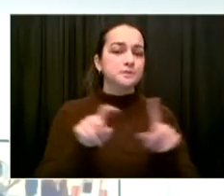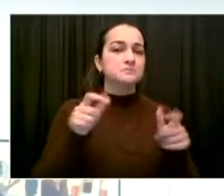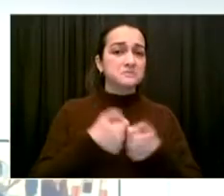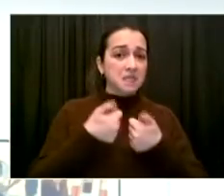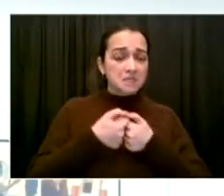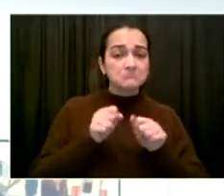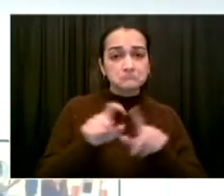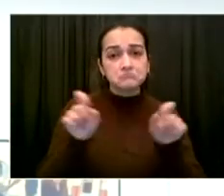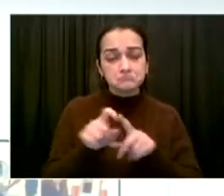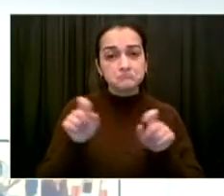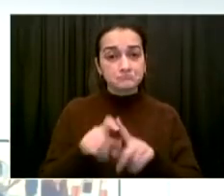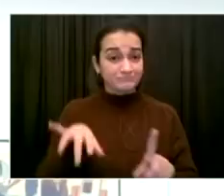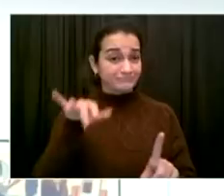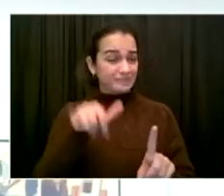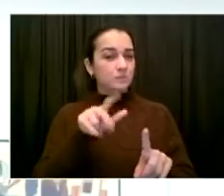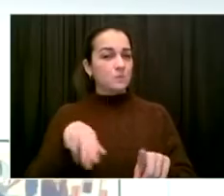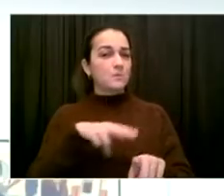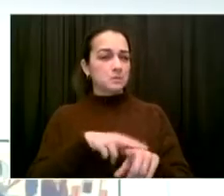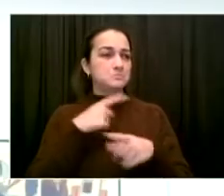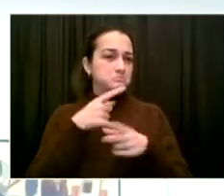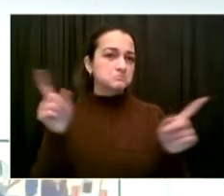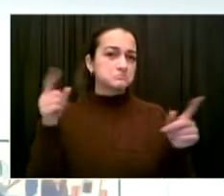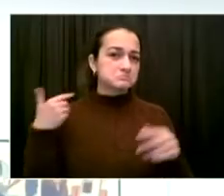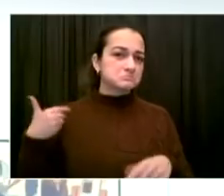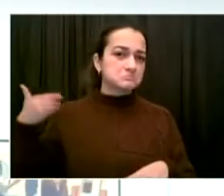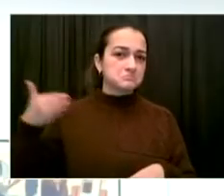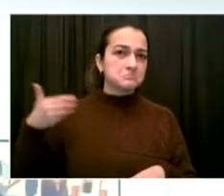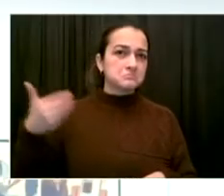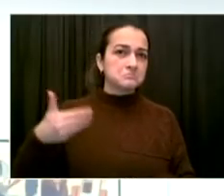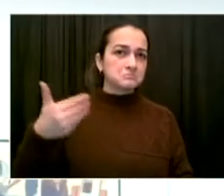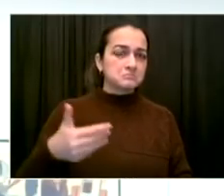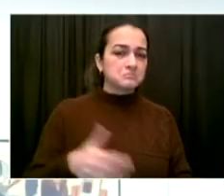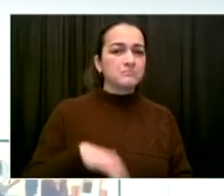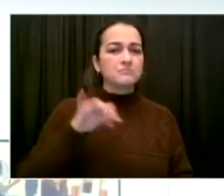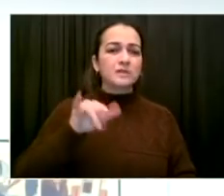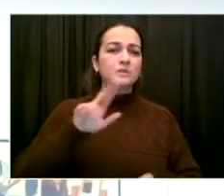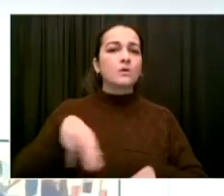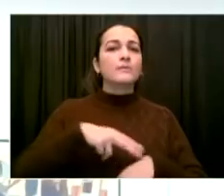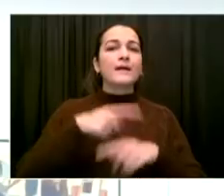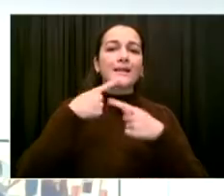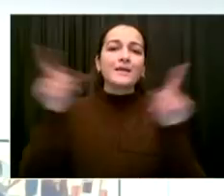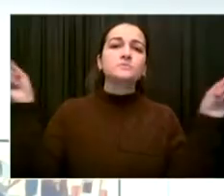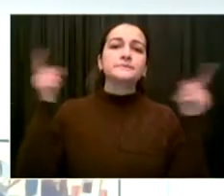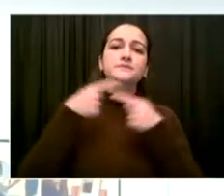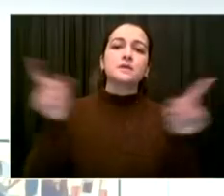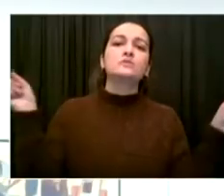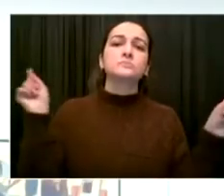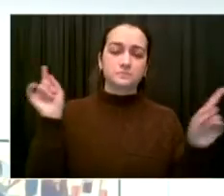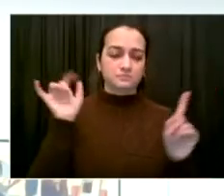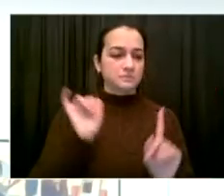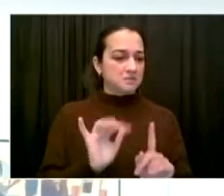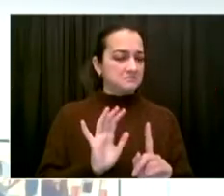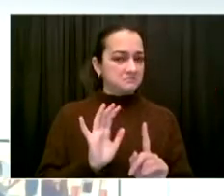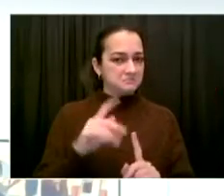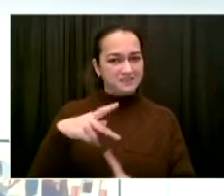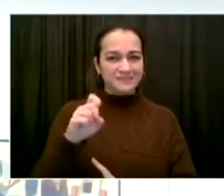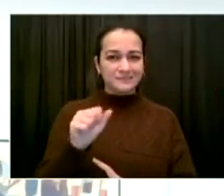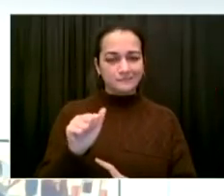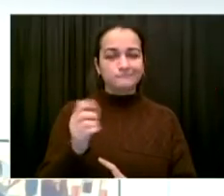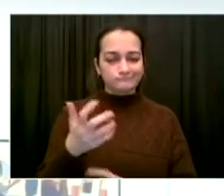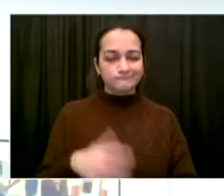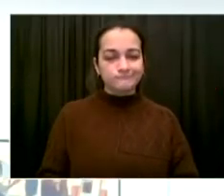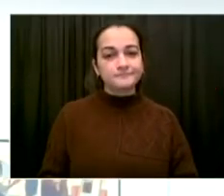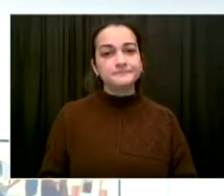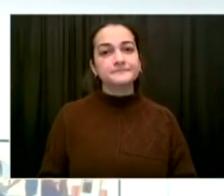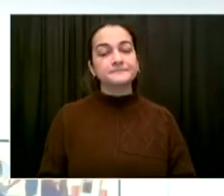public service announcements. That's all on the public side. With respect to providers, particularly